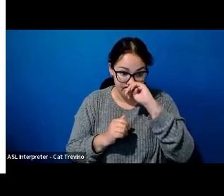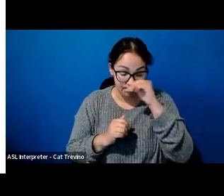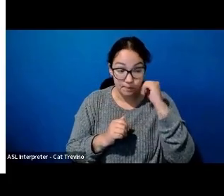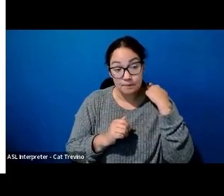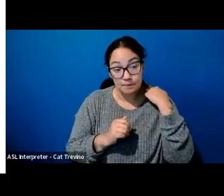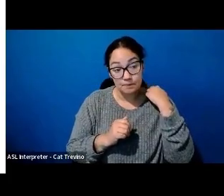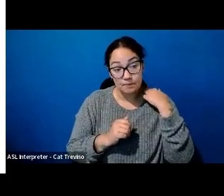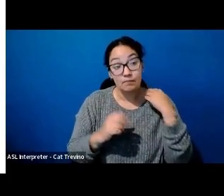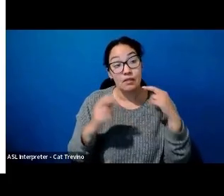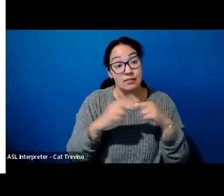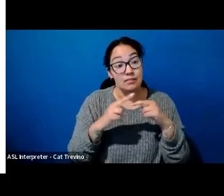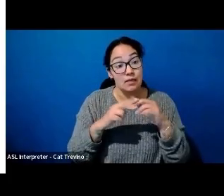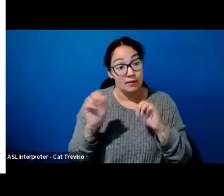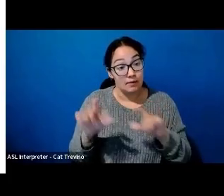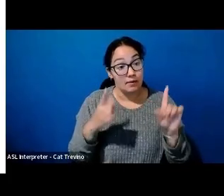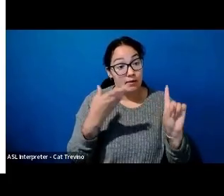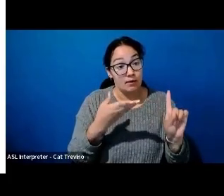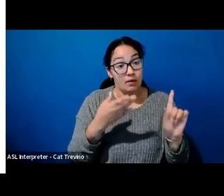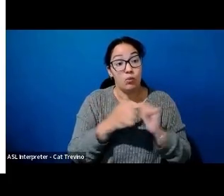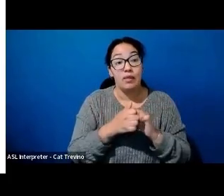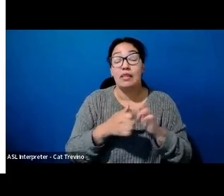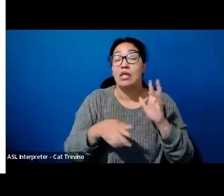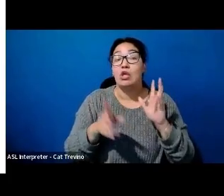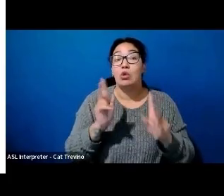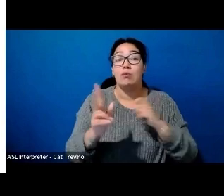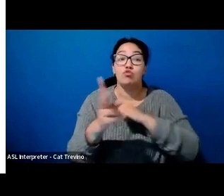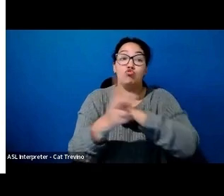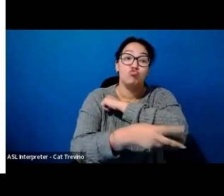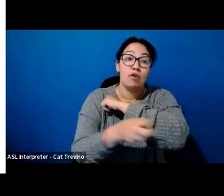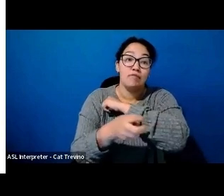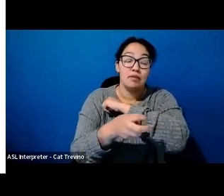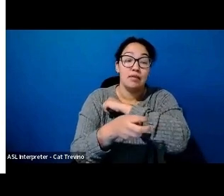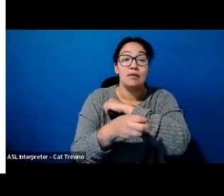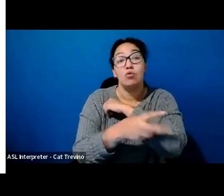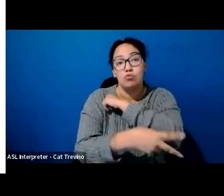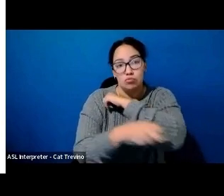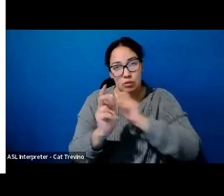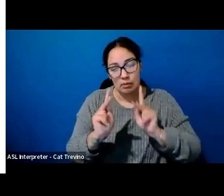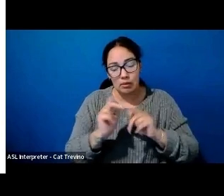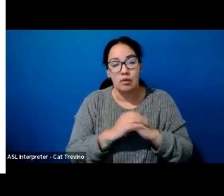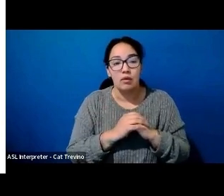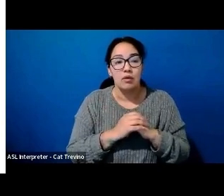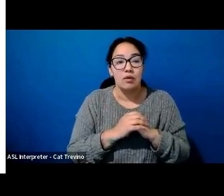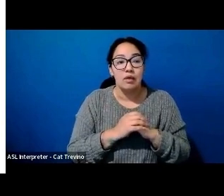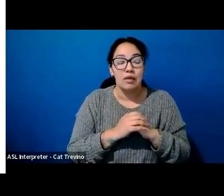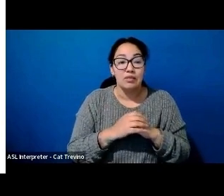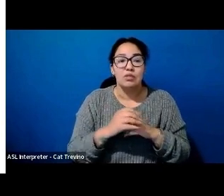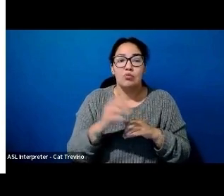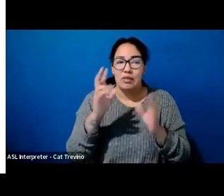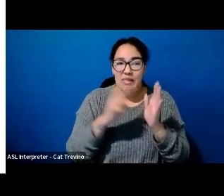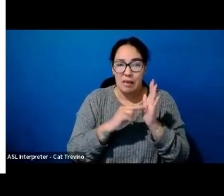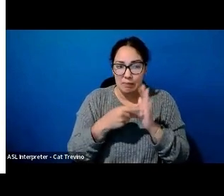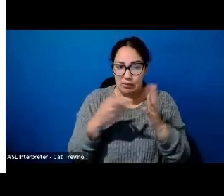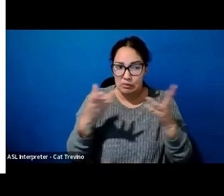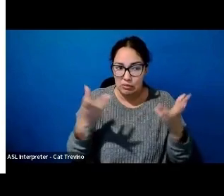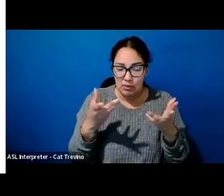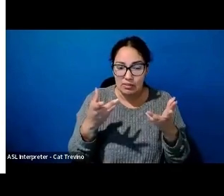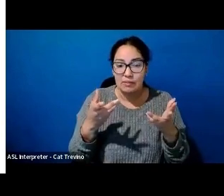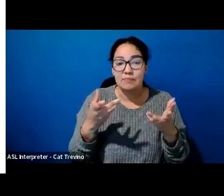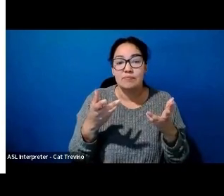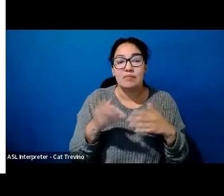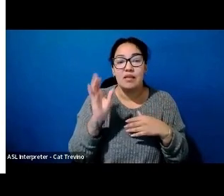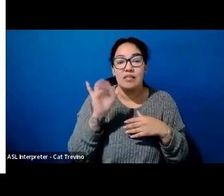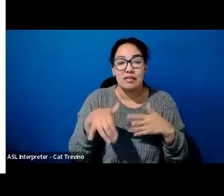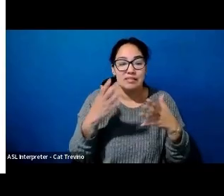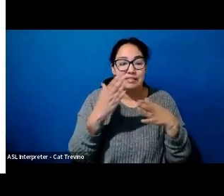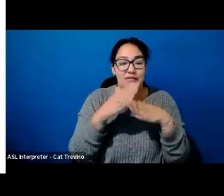And next slide on human trafficking is a reminder that when we talk about human trafficking, this is really